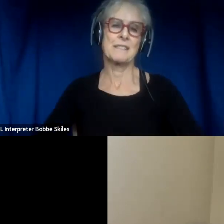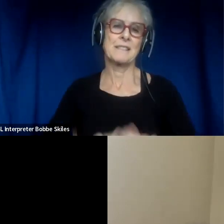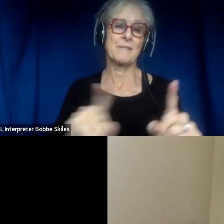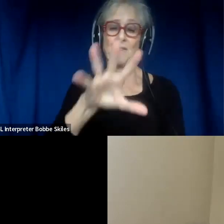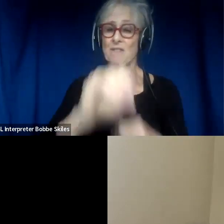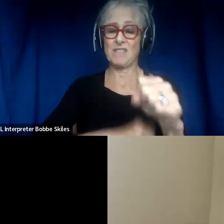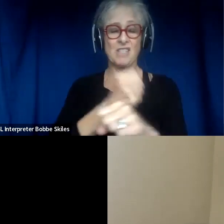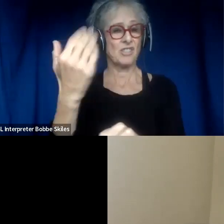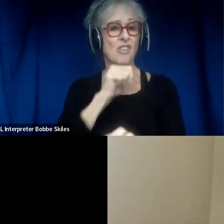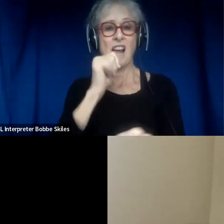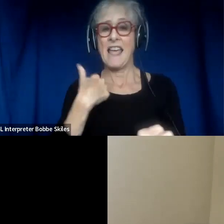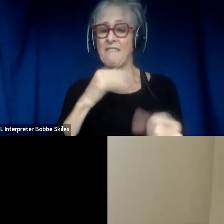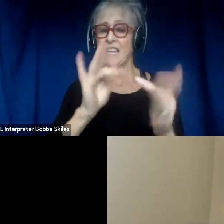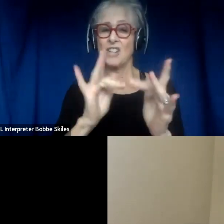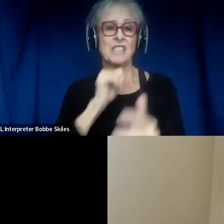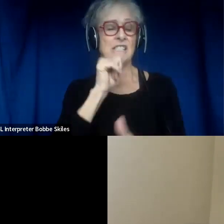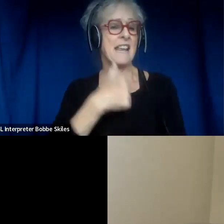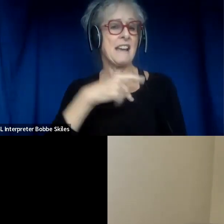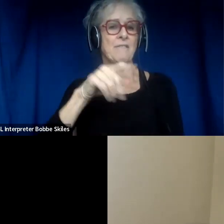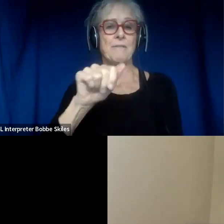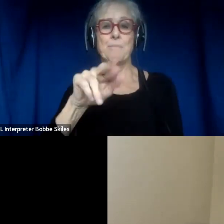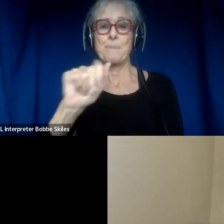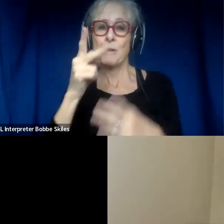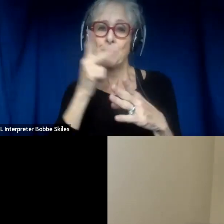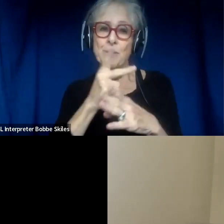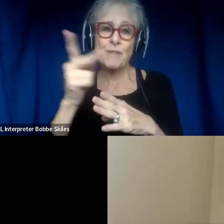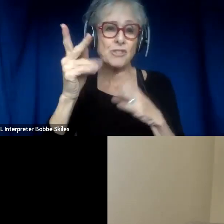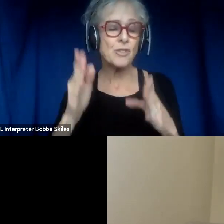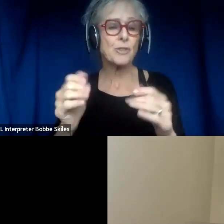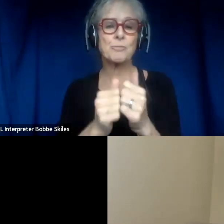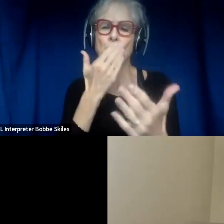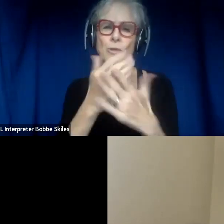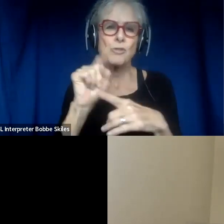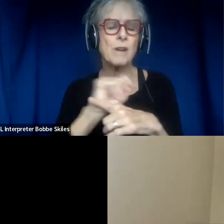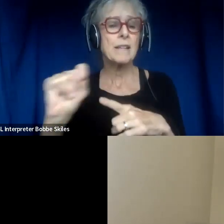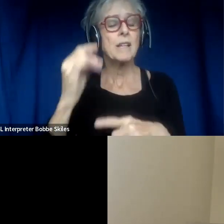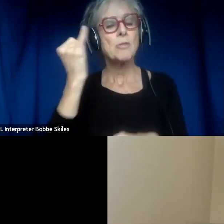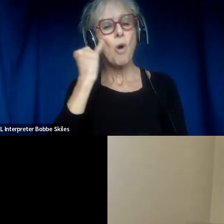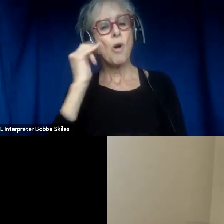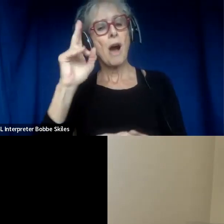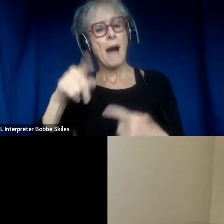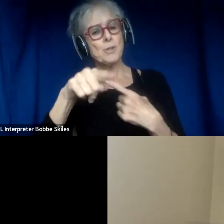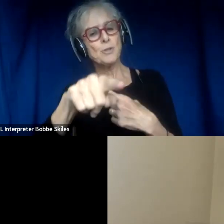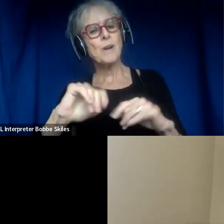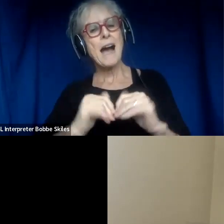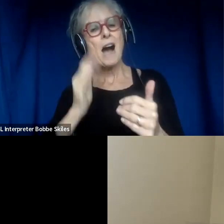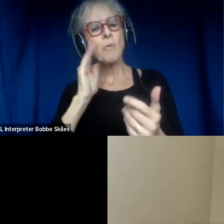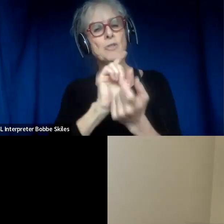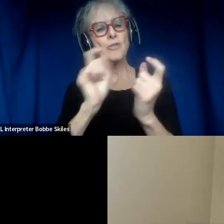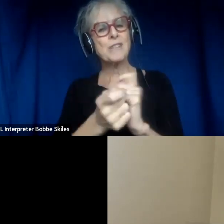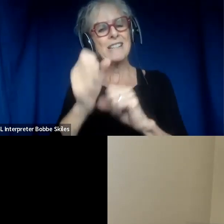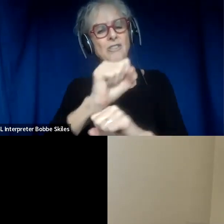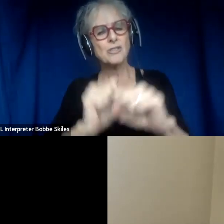have paraprofessionals who've been well trained. If it were up to you, how would you change the structure